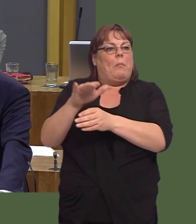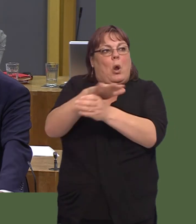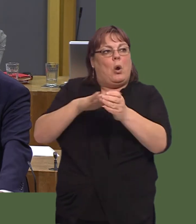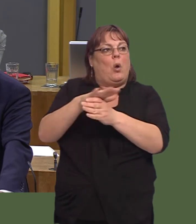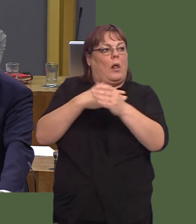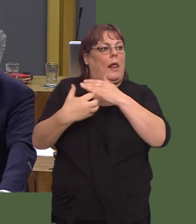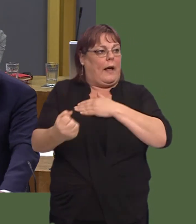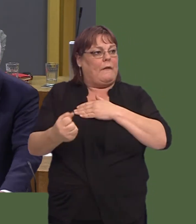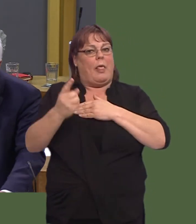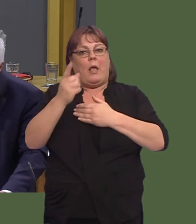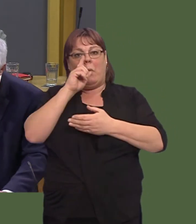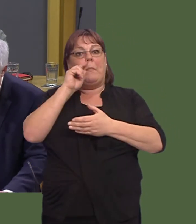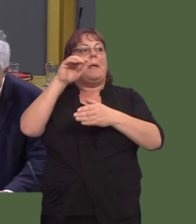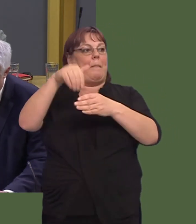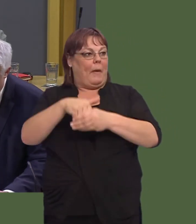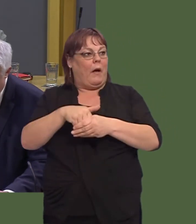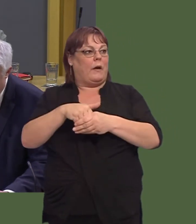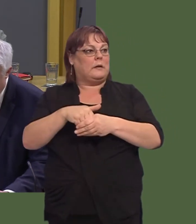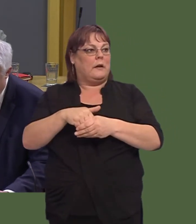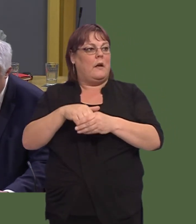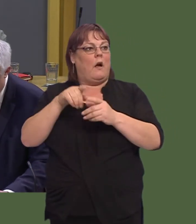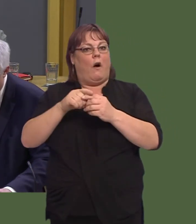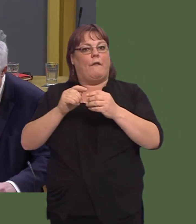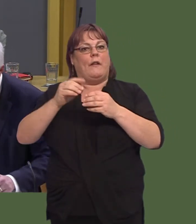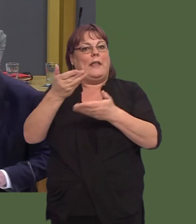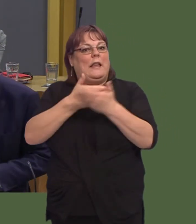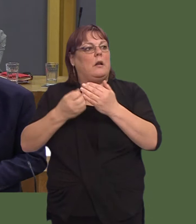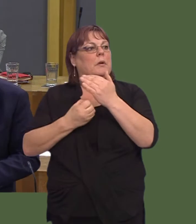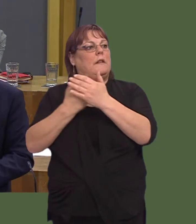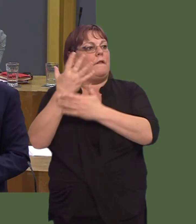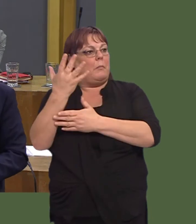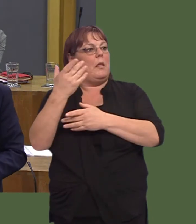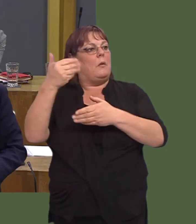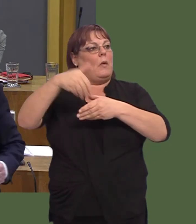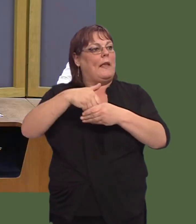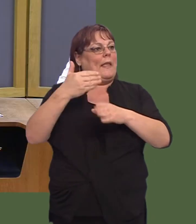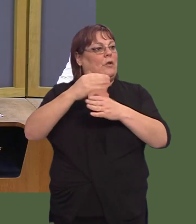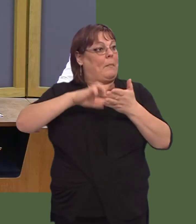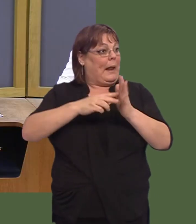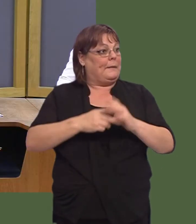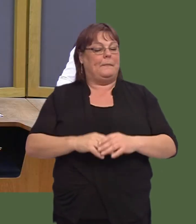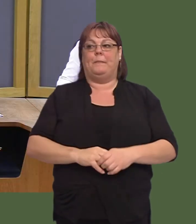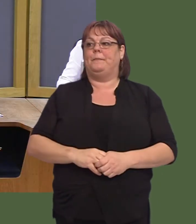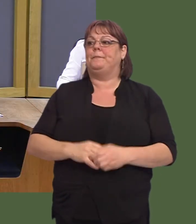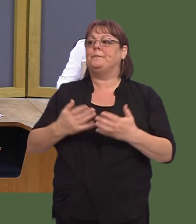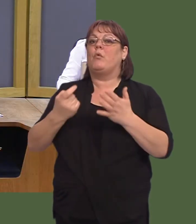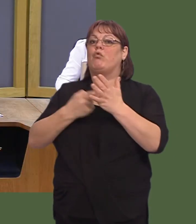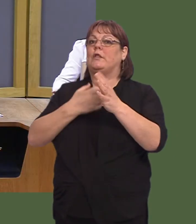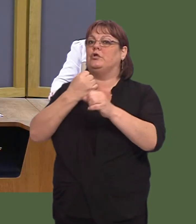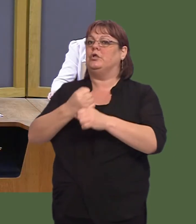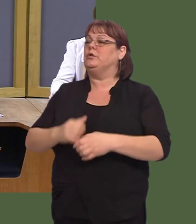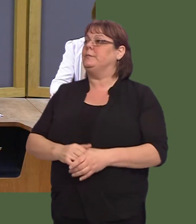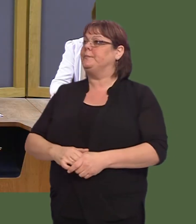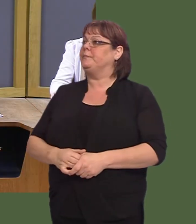locally, will be part of the new regionally focused model of economic development, which we will set out in the Economic Action Plan. Russell